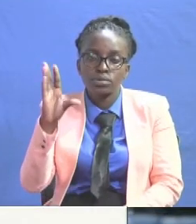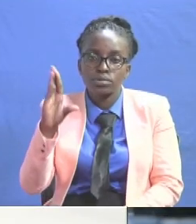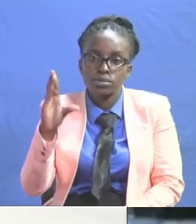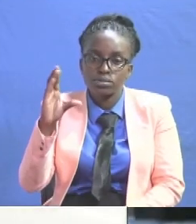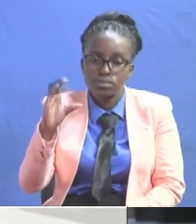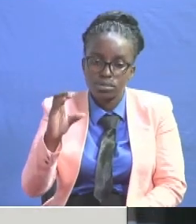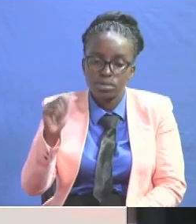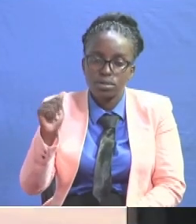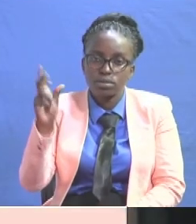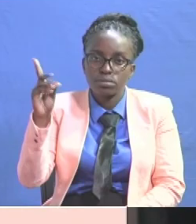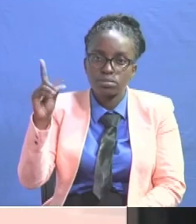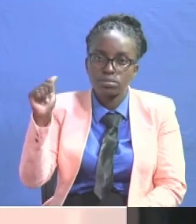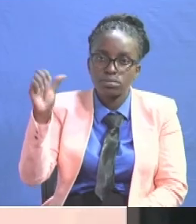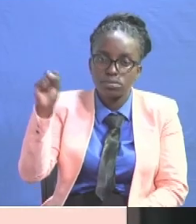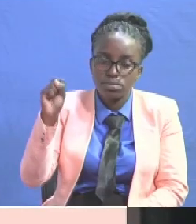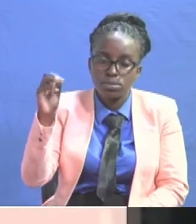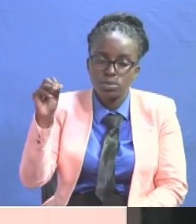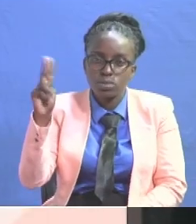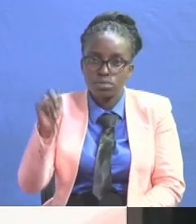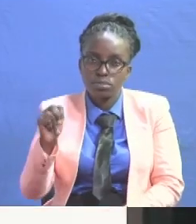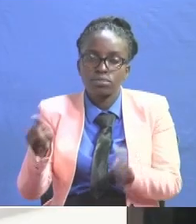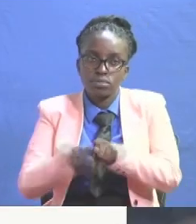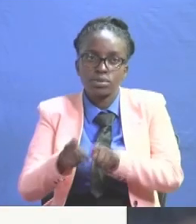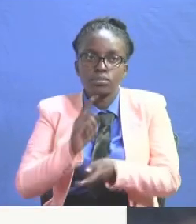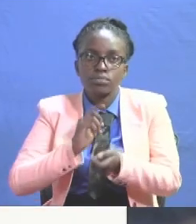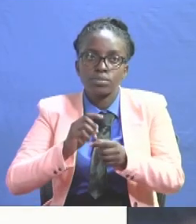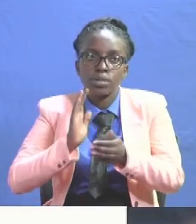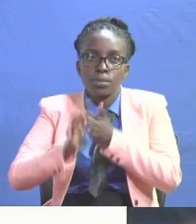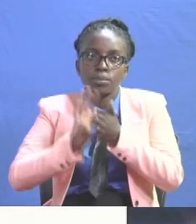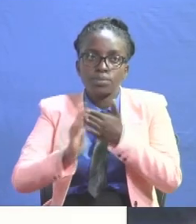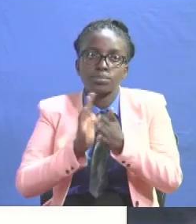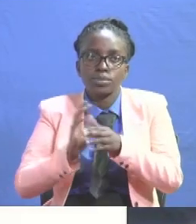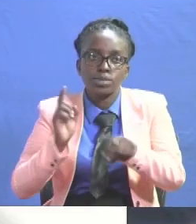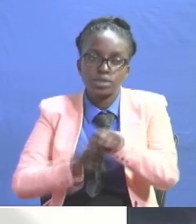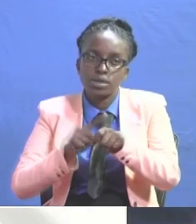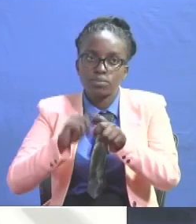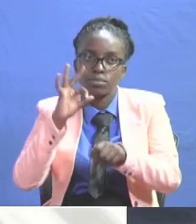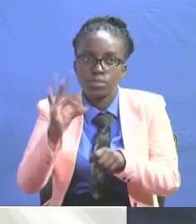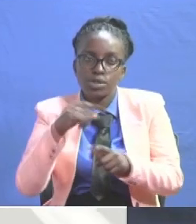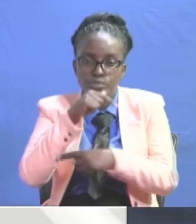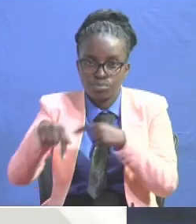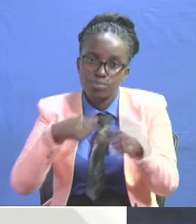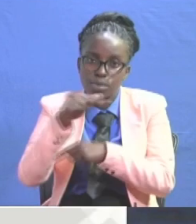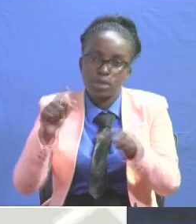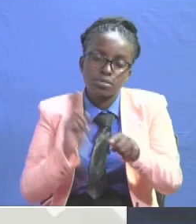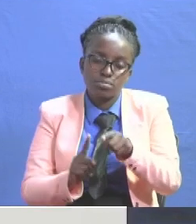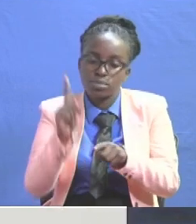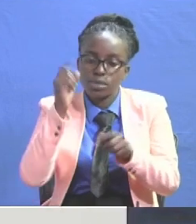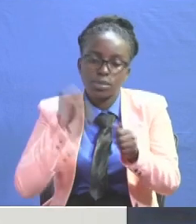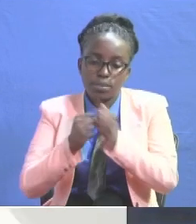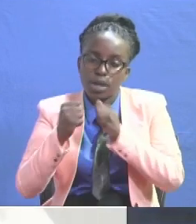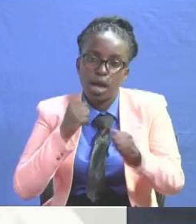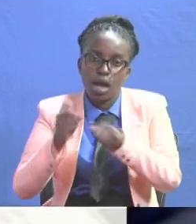his speed and technique, speeding much of the three rounds, throwing punches at thin air as Mogunde